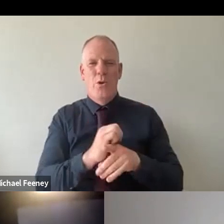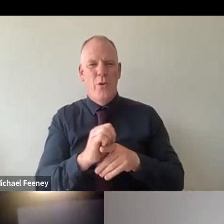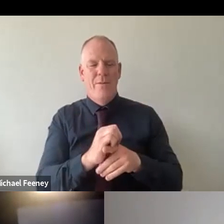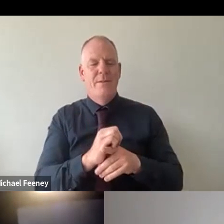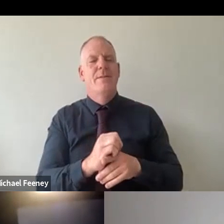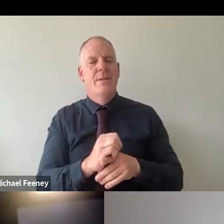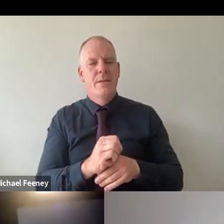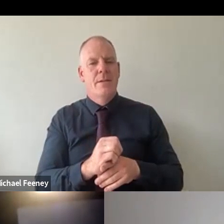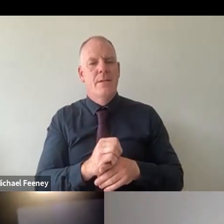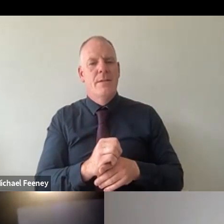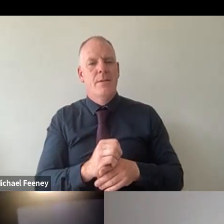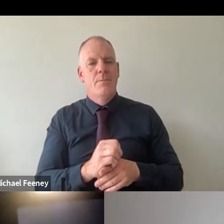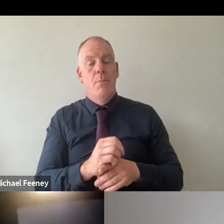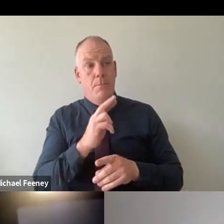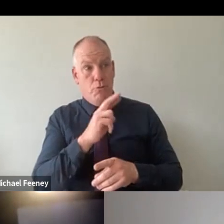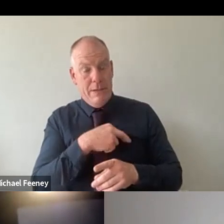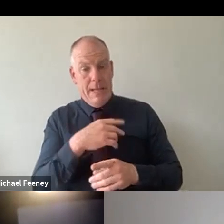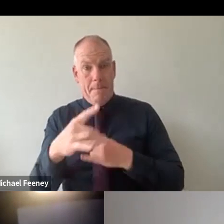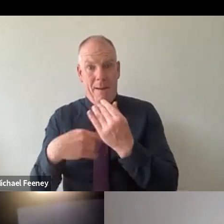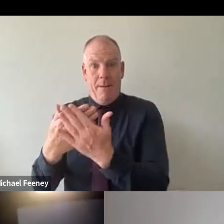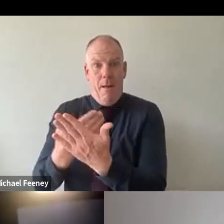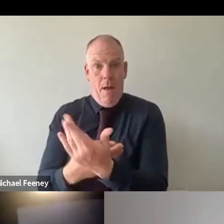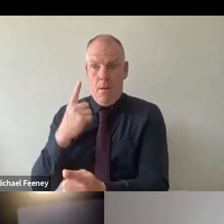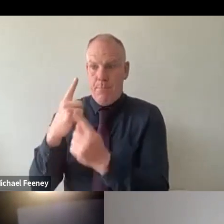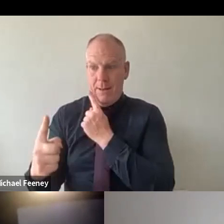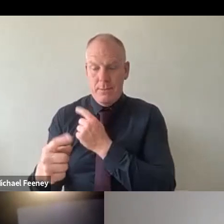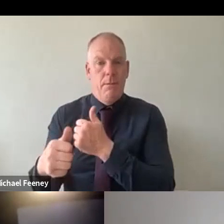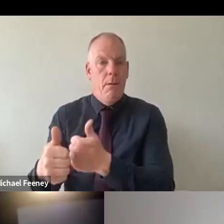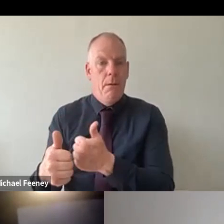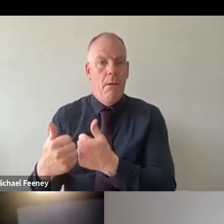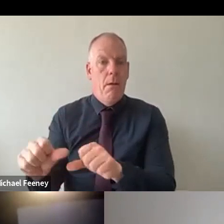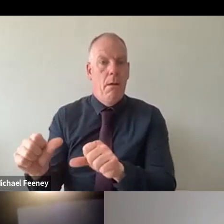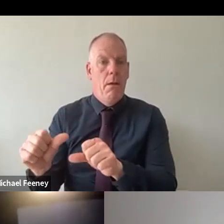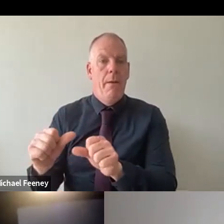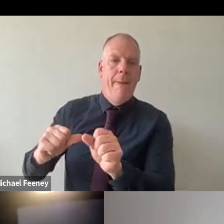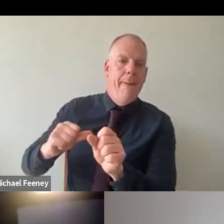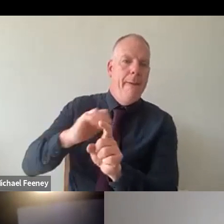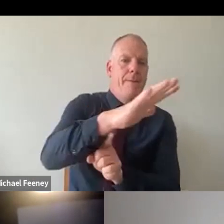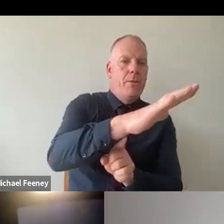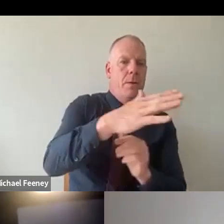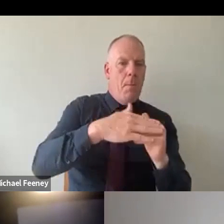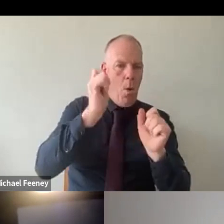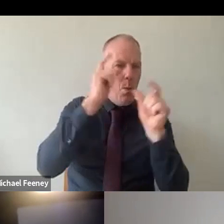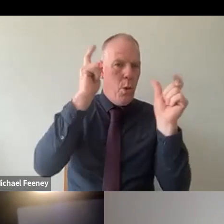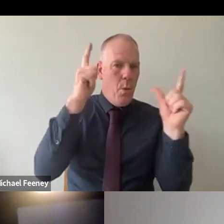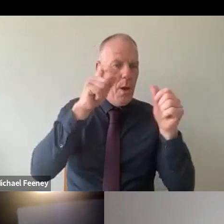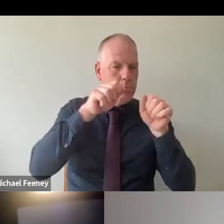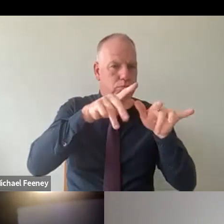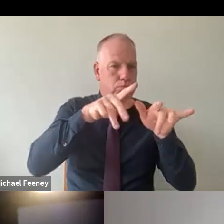but actually legislating for it will have the spin-off effect of raising awareness and